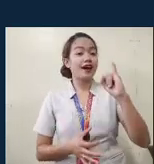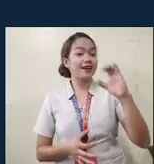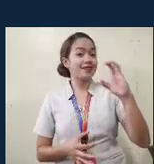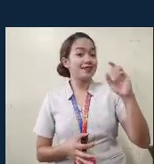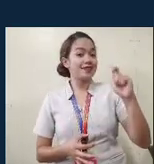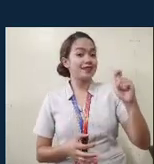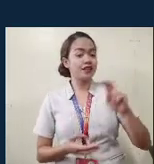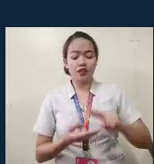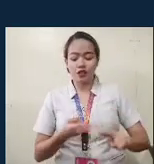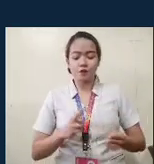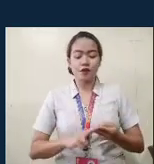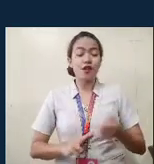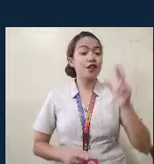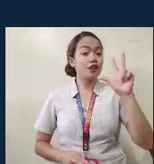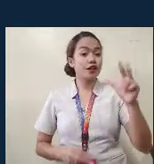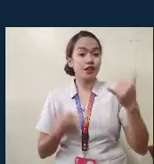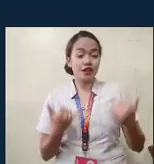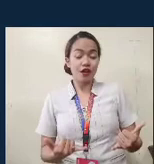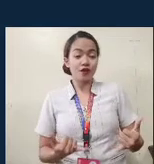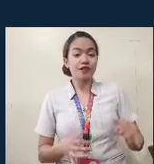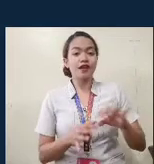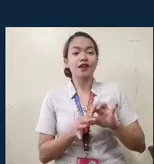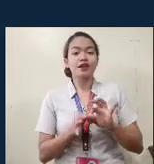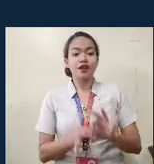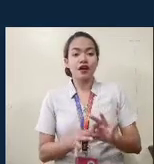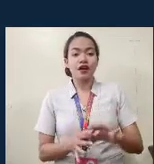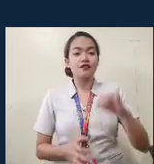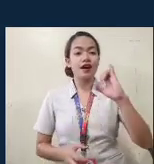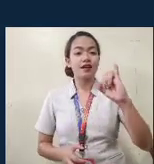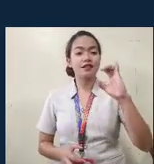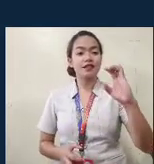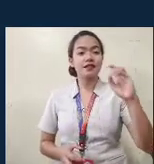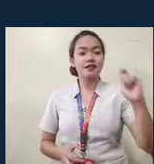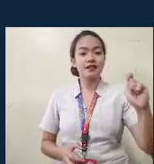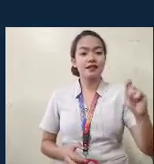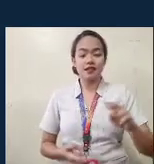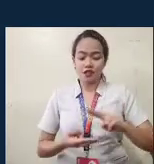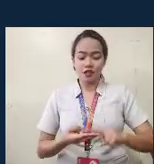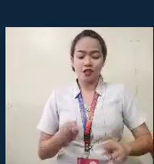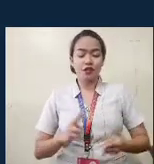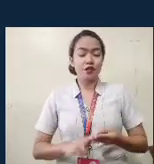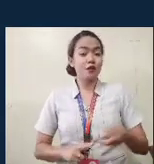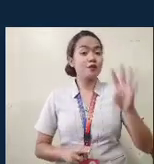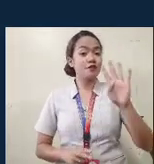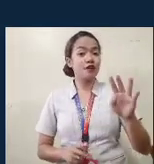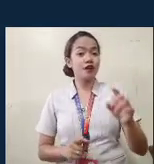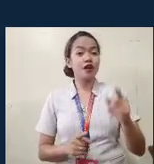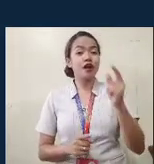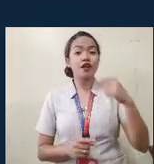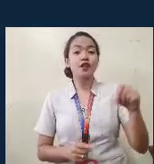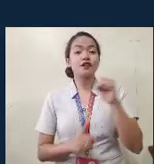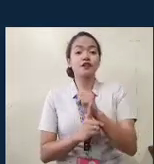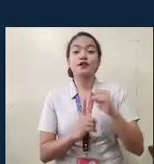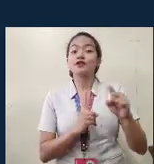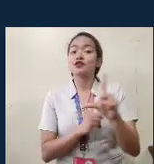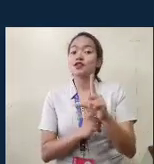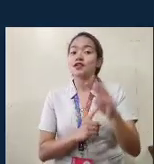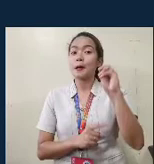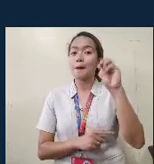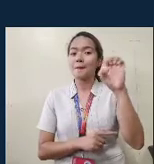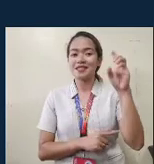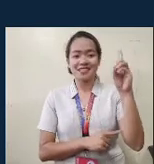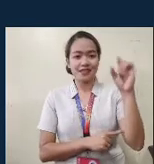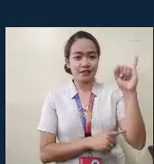of ICT. Number 3: Current state of ICT. And number 4: